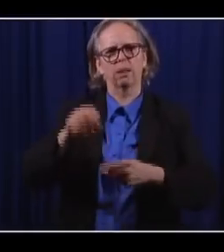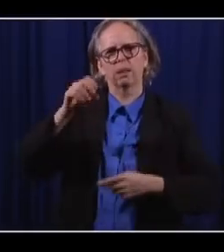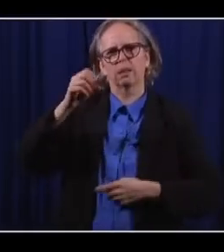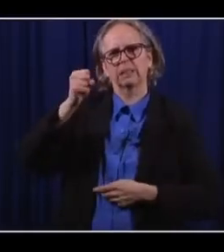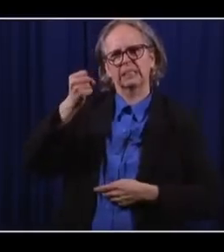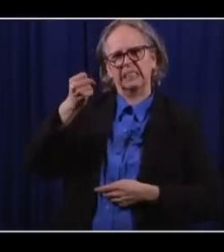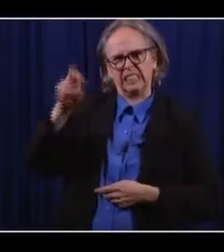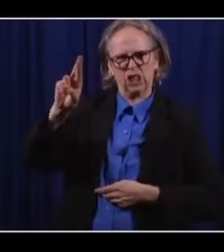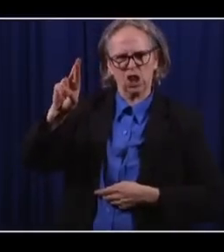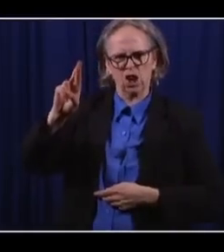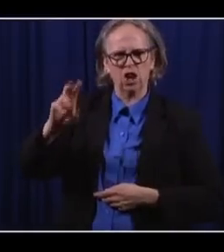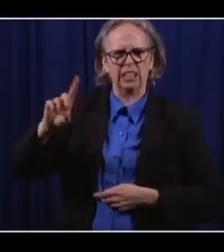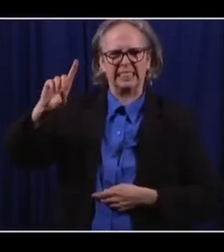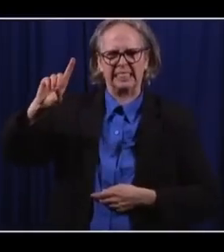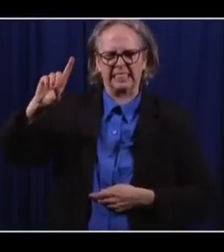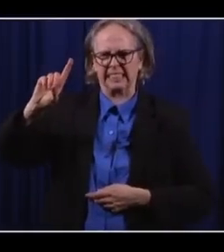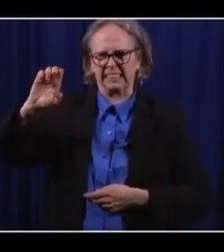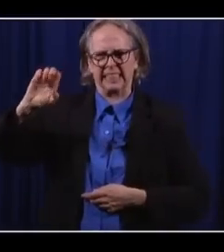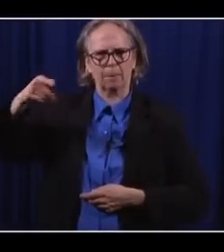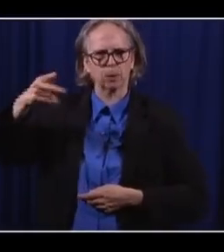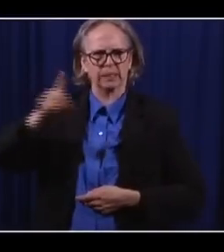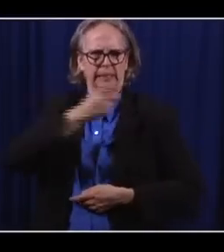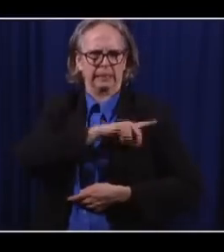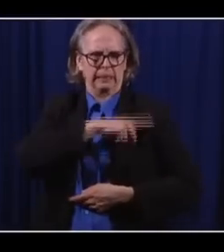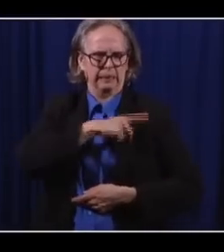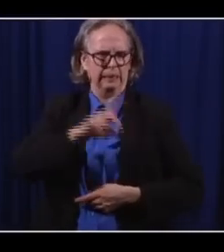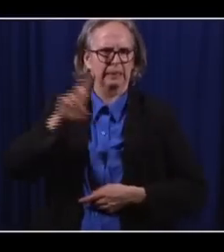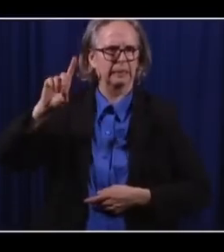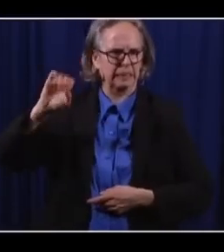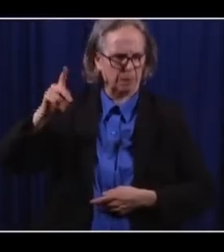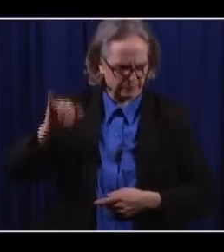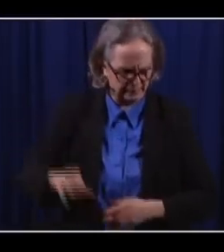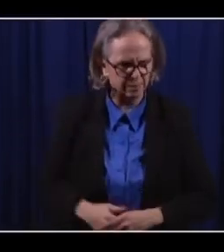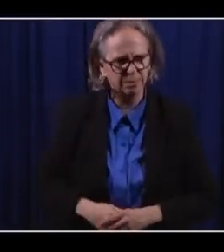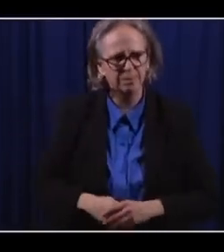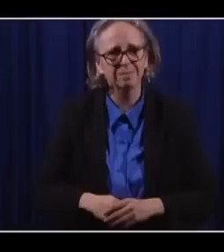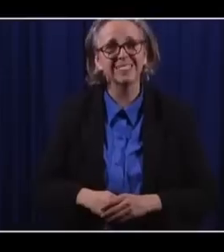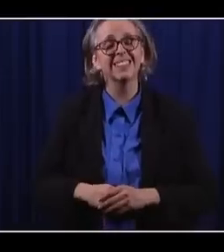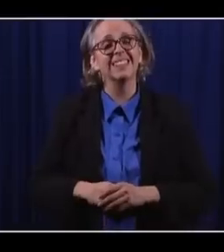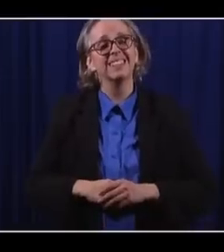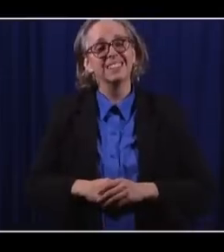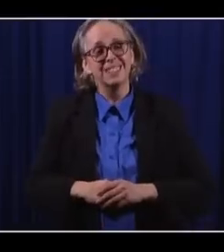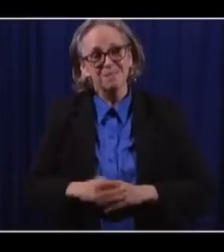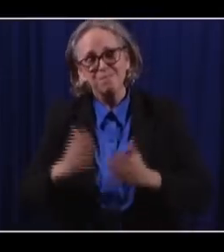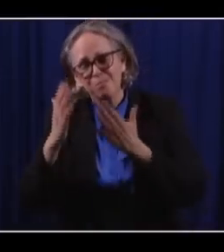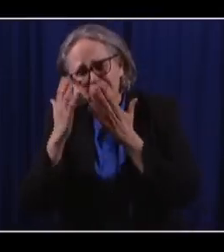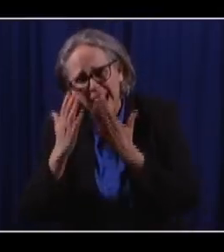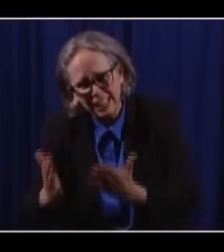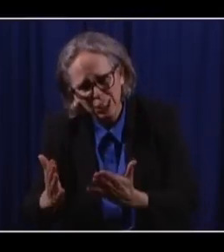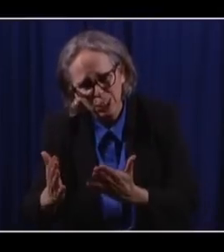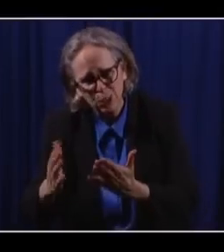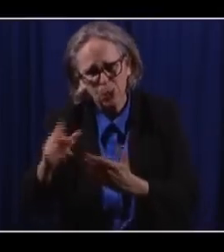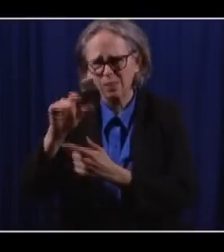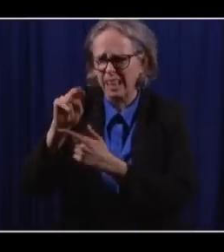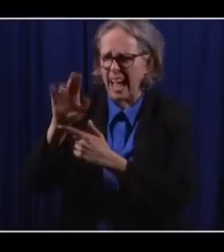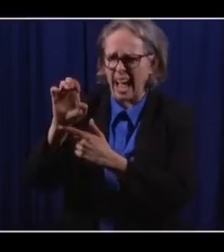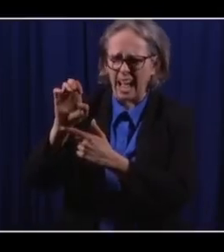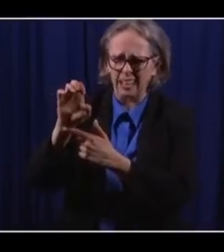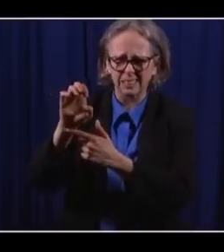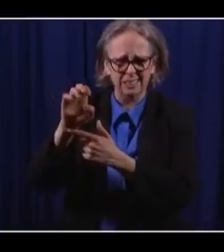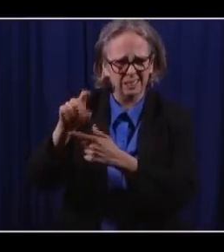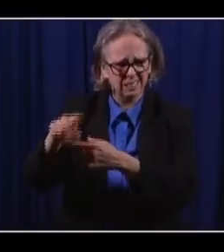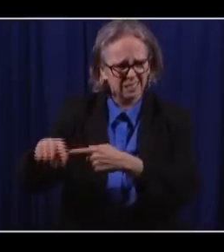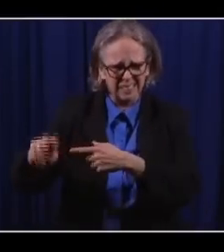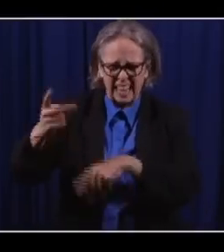very grateful we are to Lance for once again coming in and picking up the job as